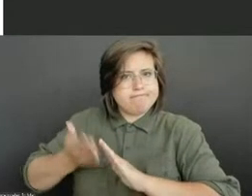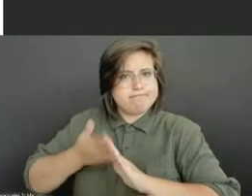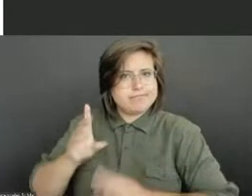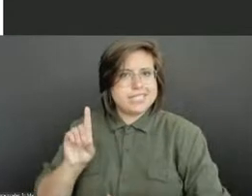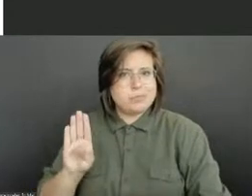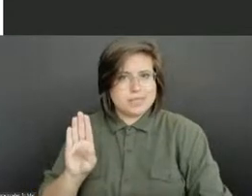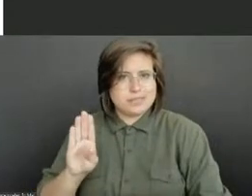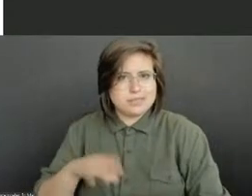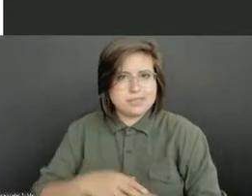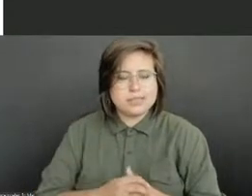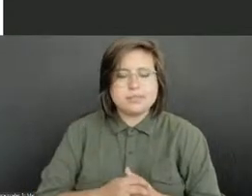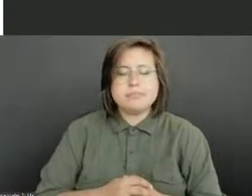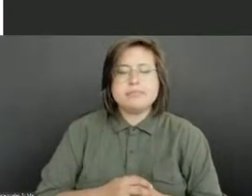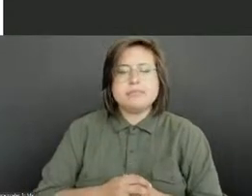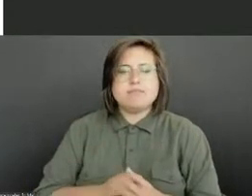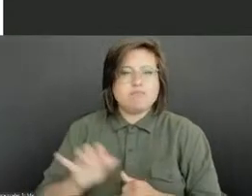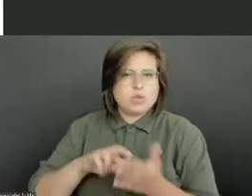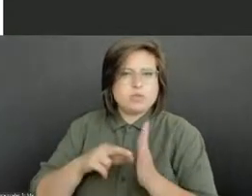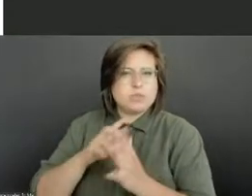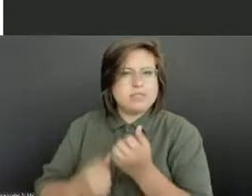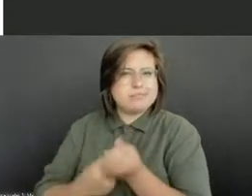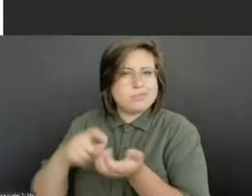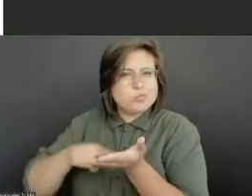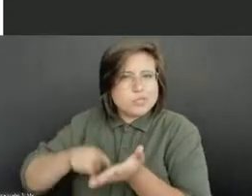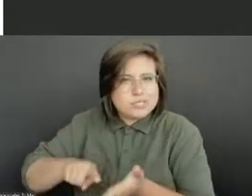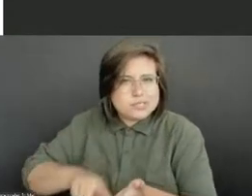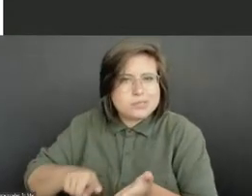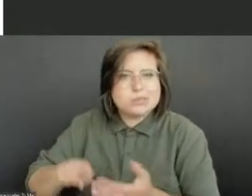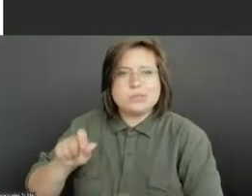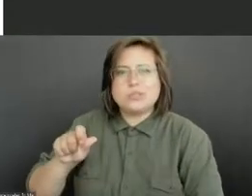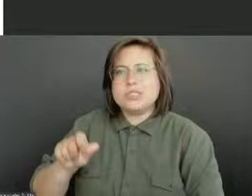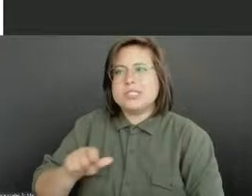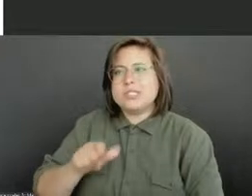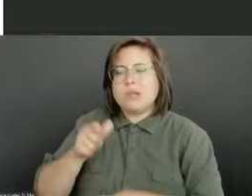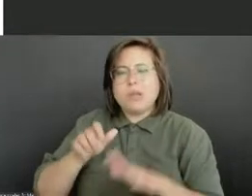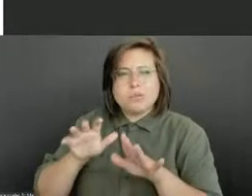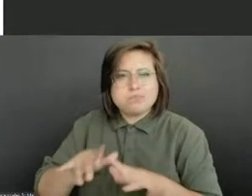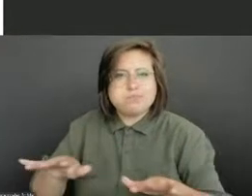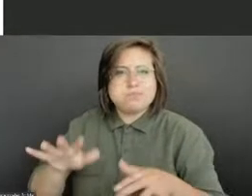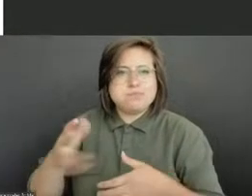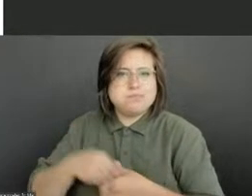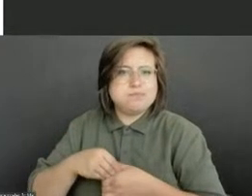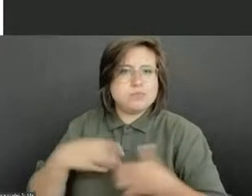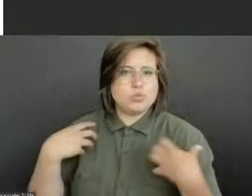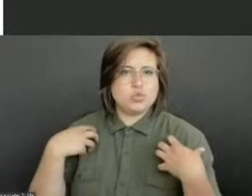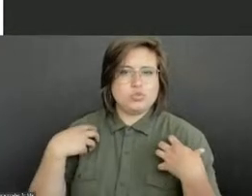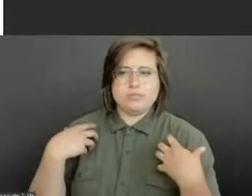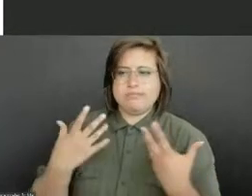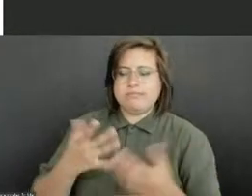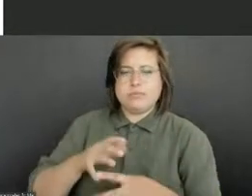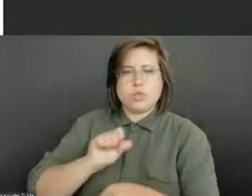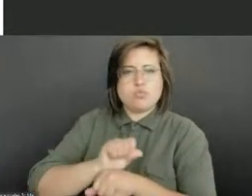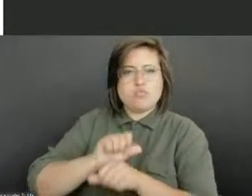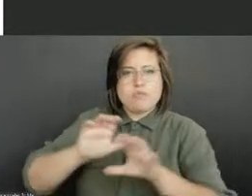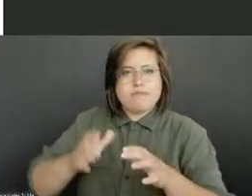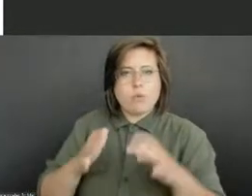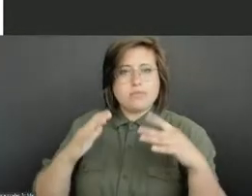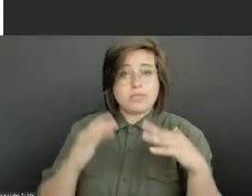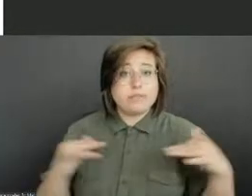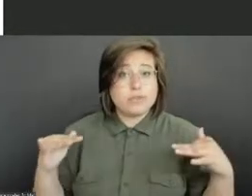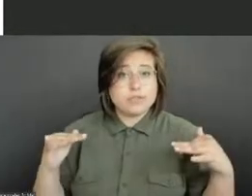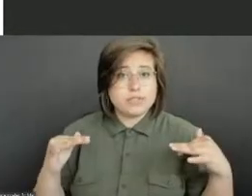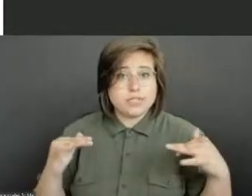facilitate research into factors contributing to increased workforce diversity, as well as understanding the association between